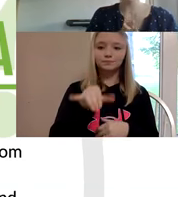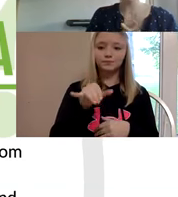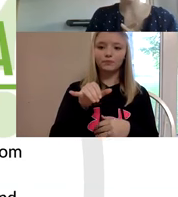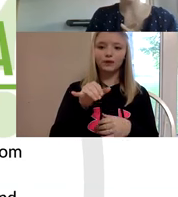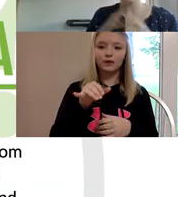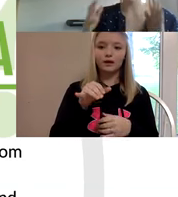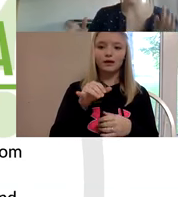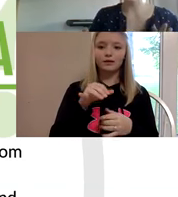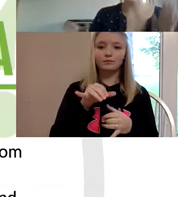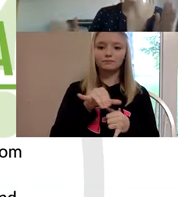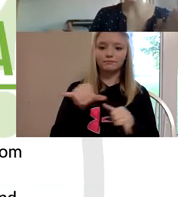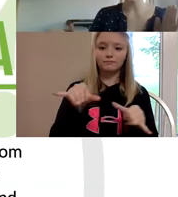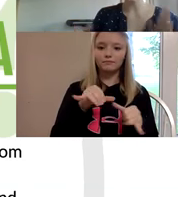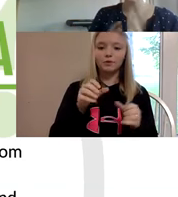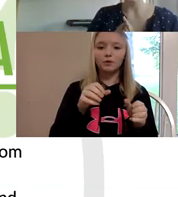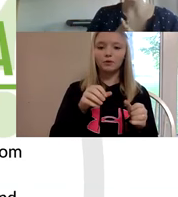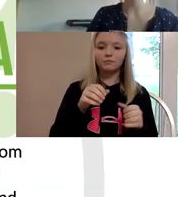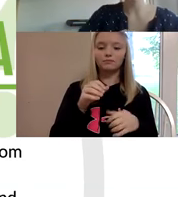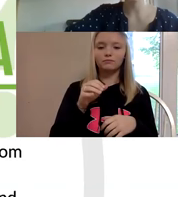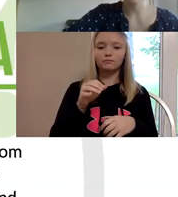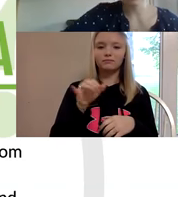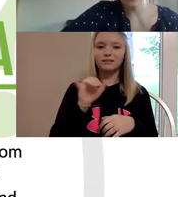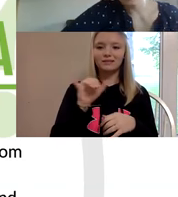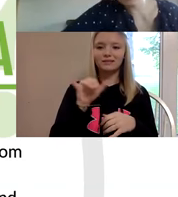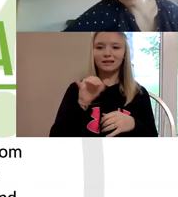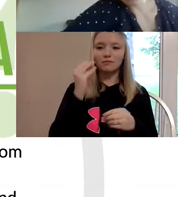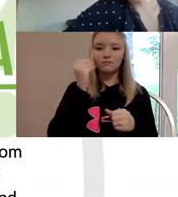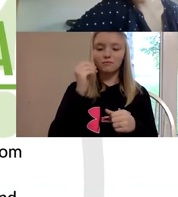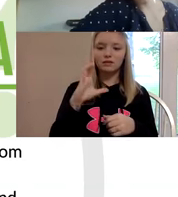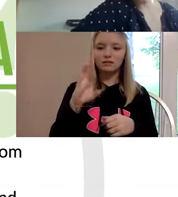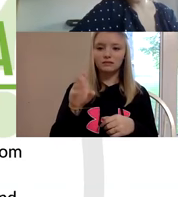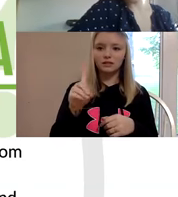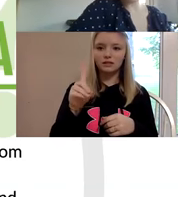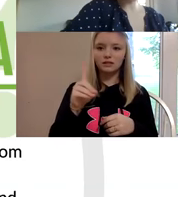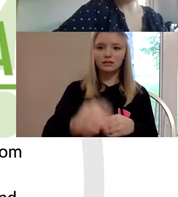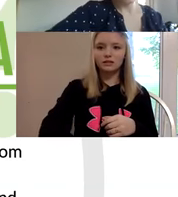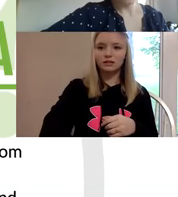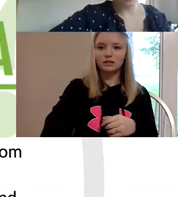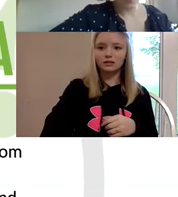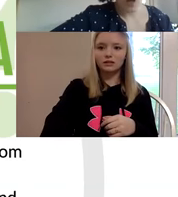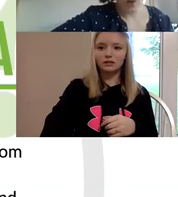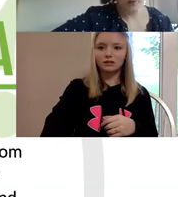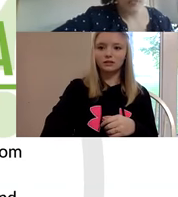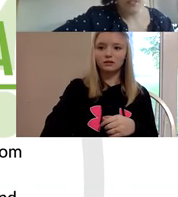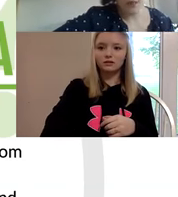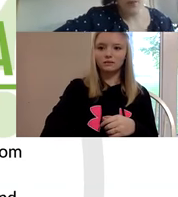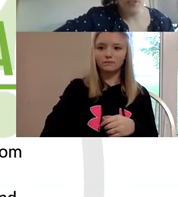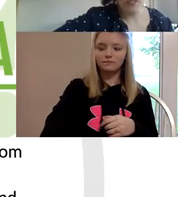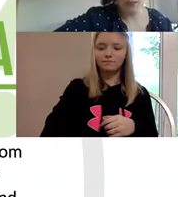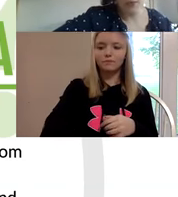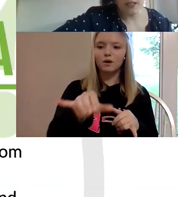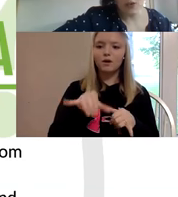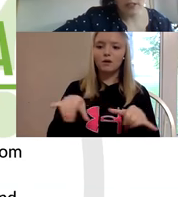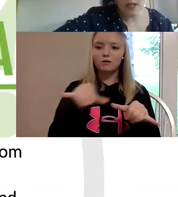of CBD and how it works and to dispel those misconceptions, okay? So a common misconception